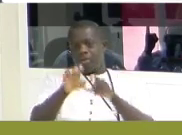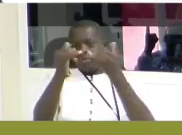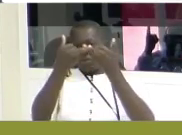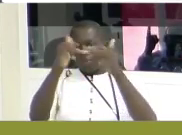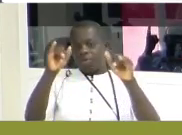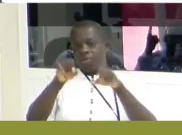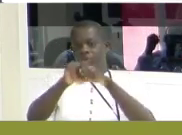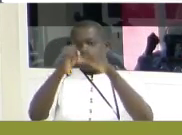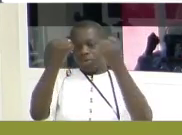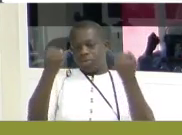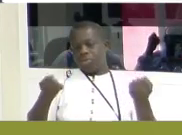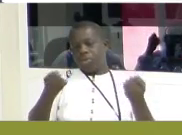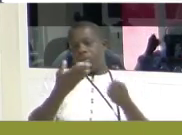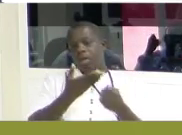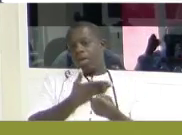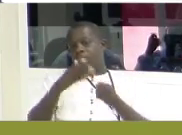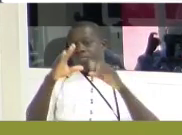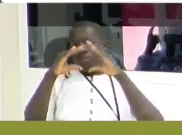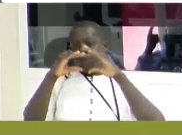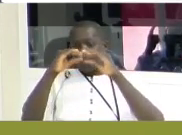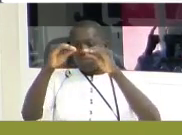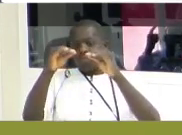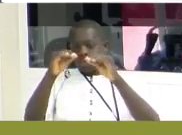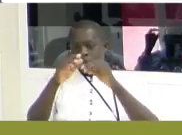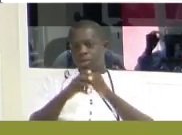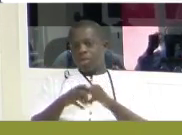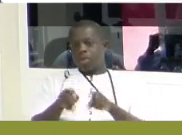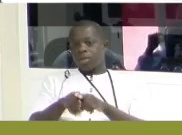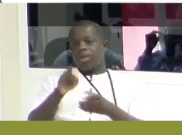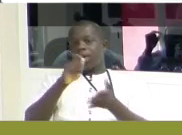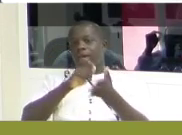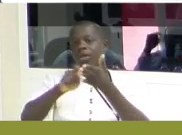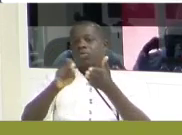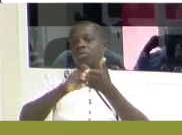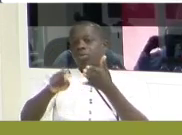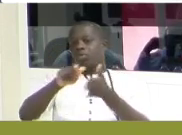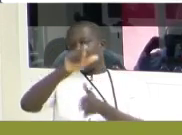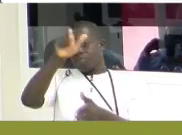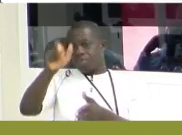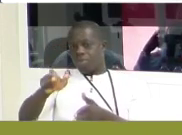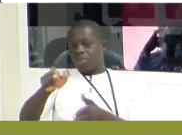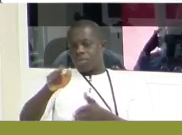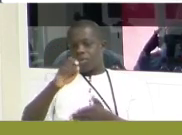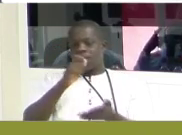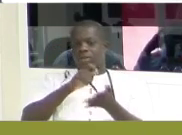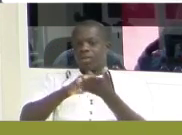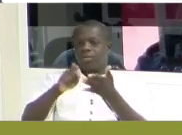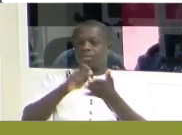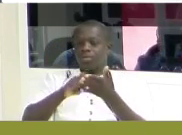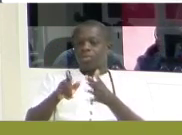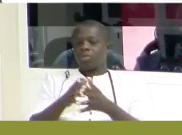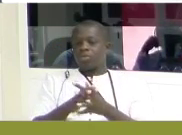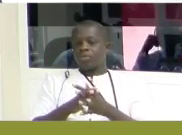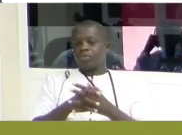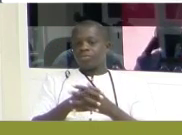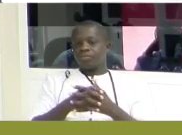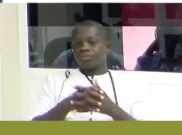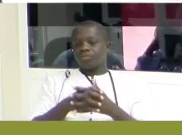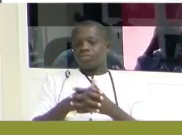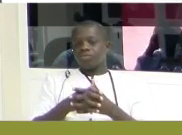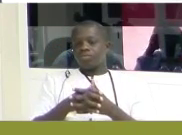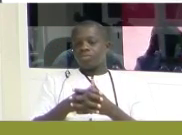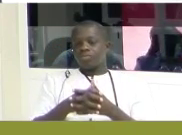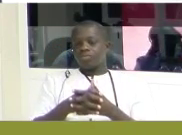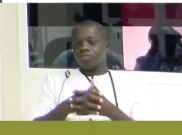and that there are some publications that the editor of Freedom newspaper wrote. So they want, in